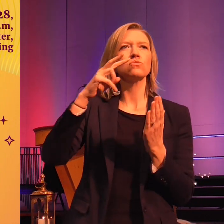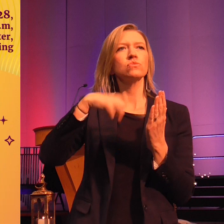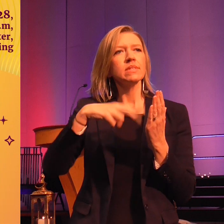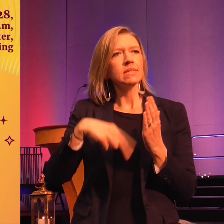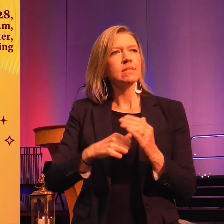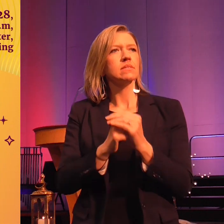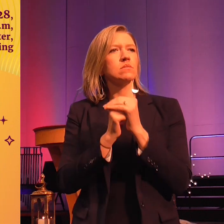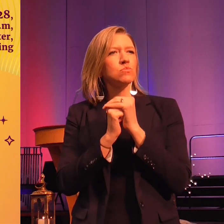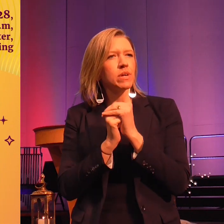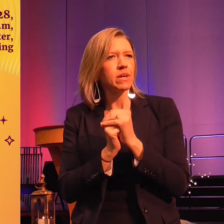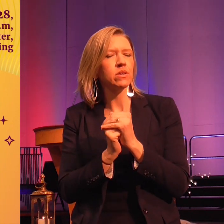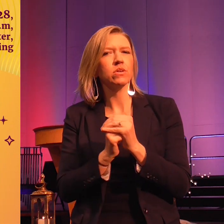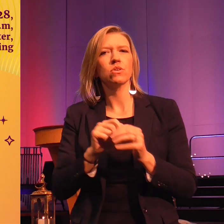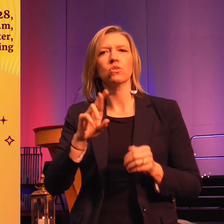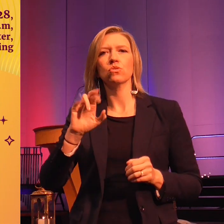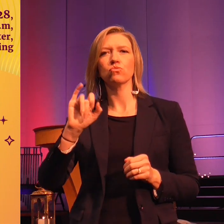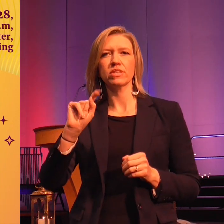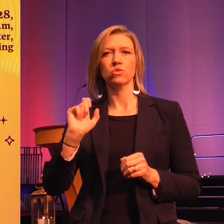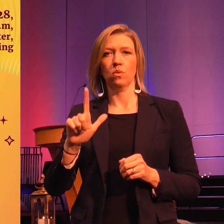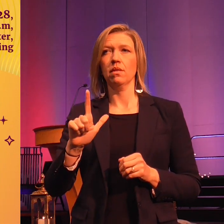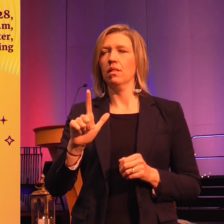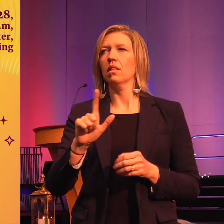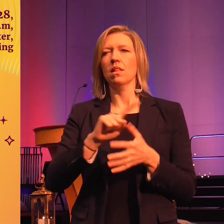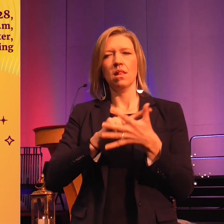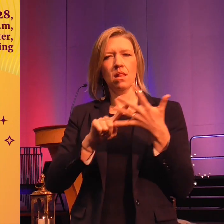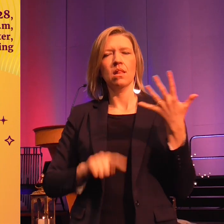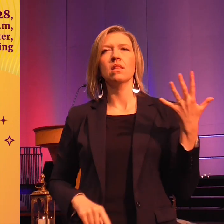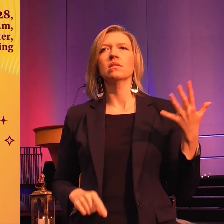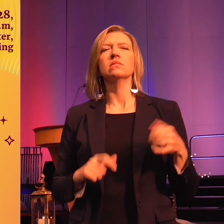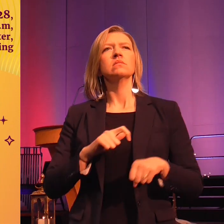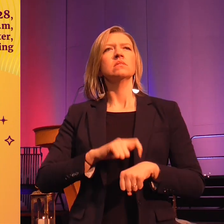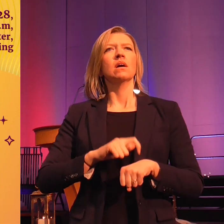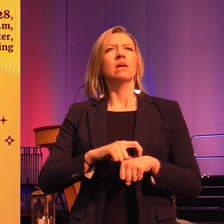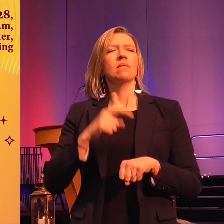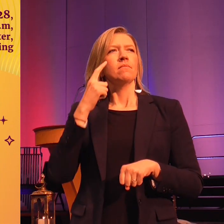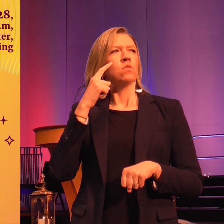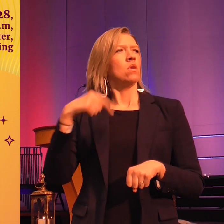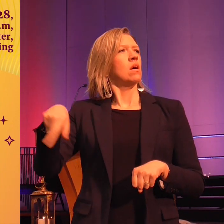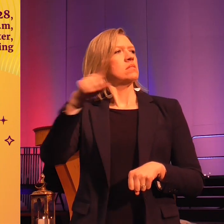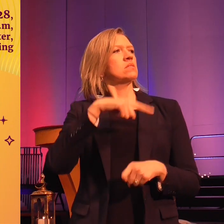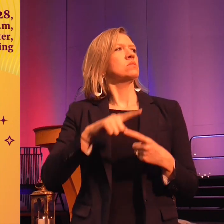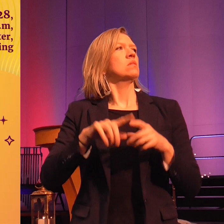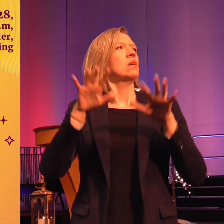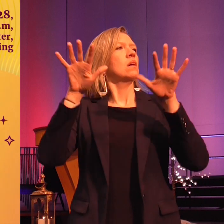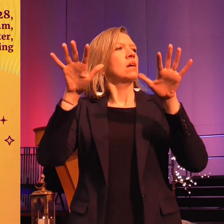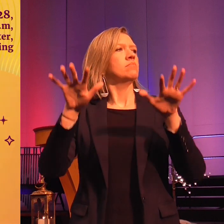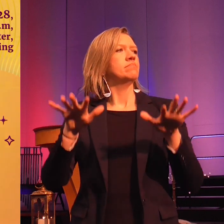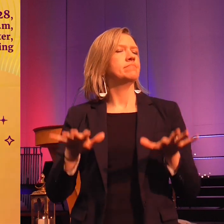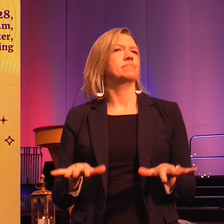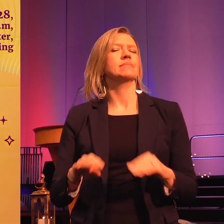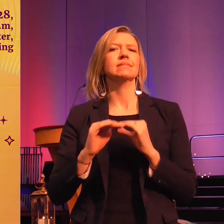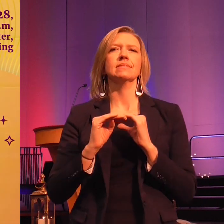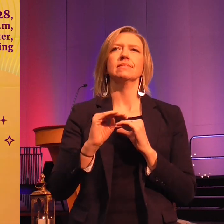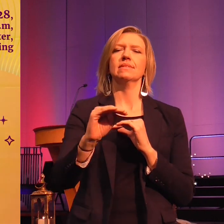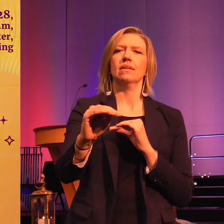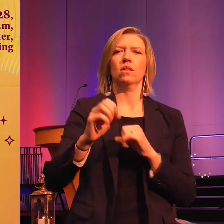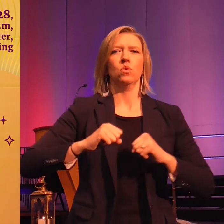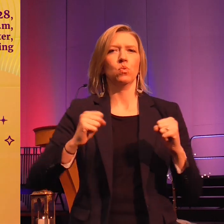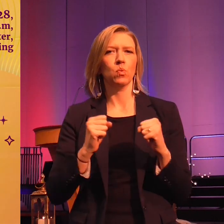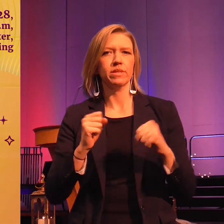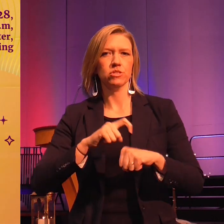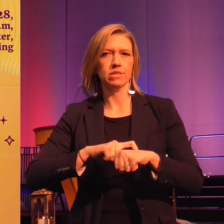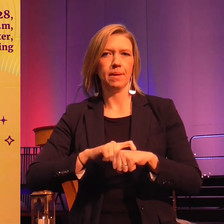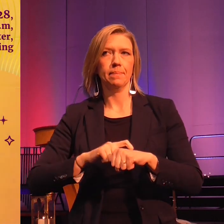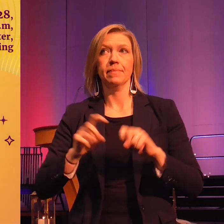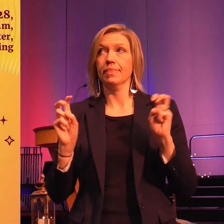ritual, and it's a time for us to go into the stillness of winter time. So our theme is bearing